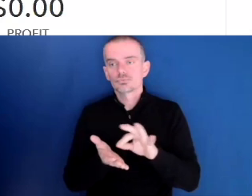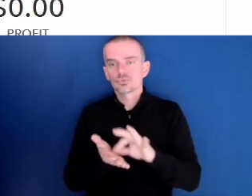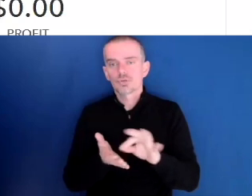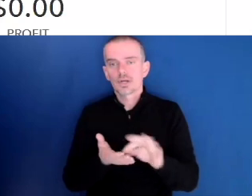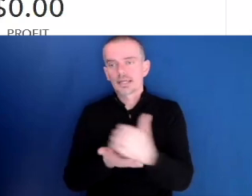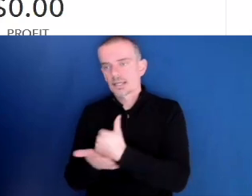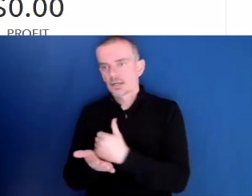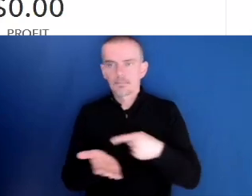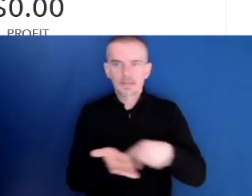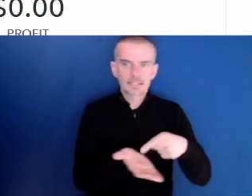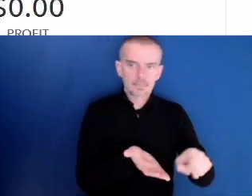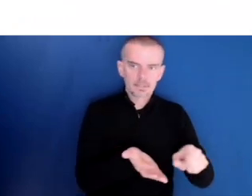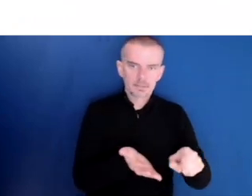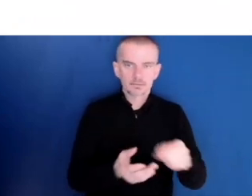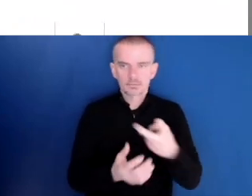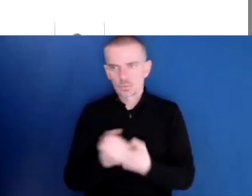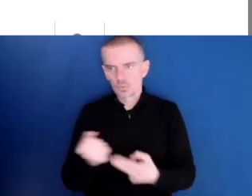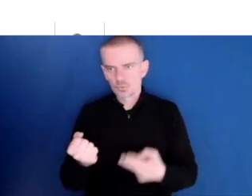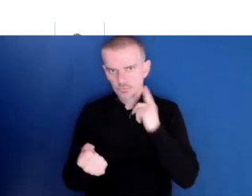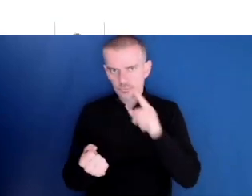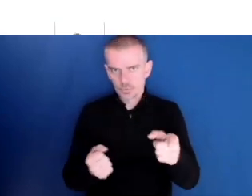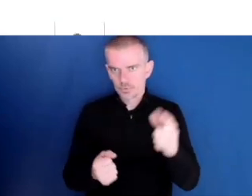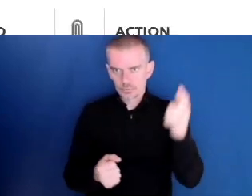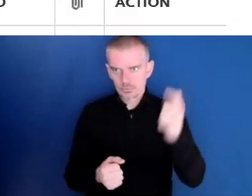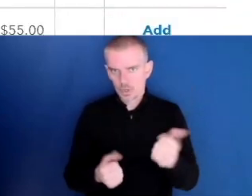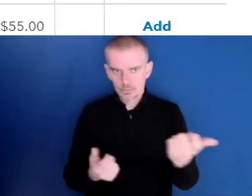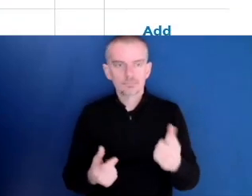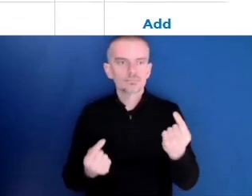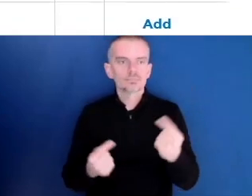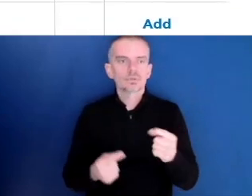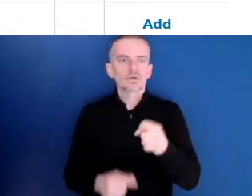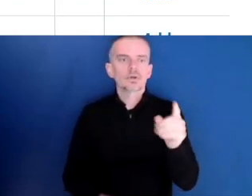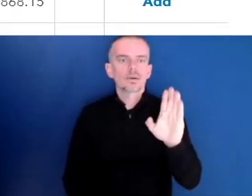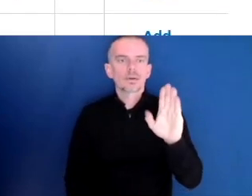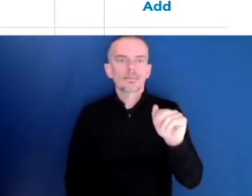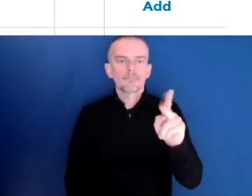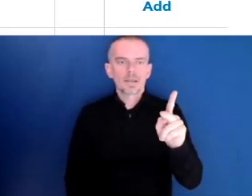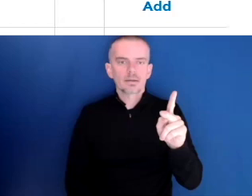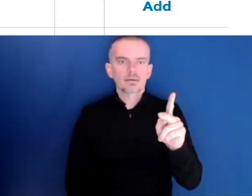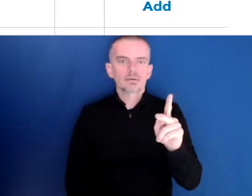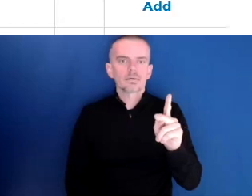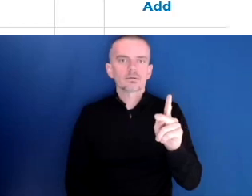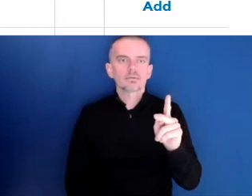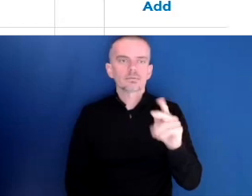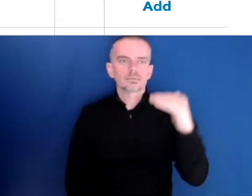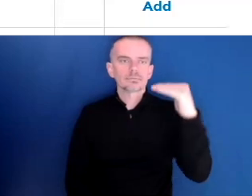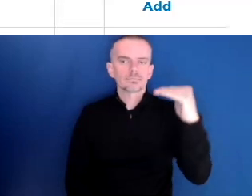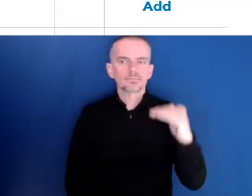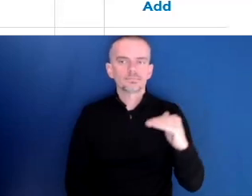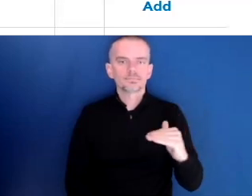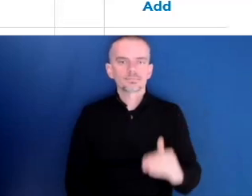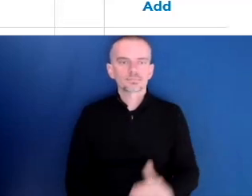What am I going to do? So we're going to go into this bank feed, and let's just say we have,